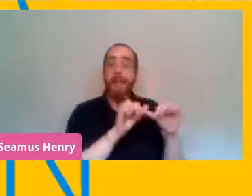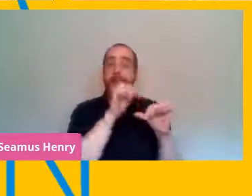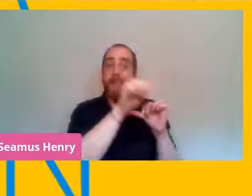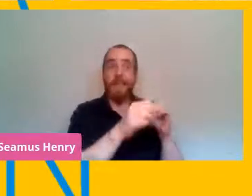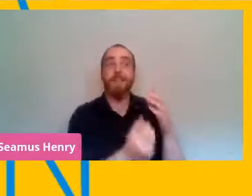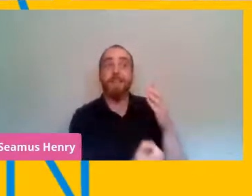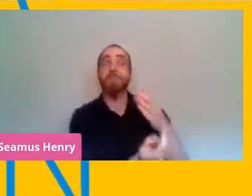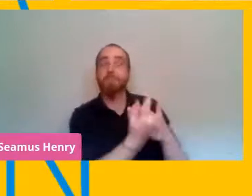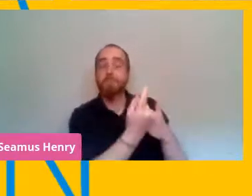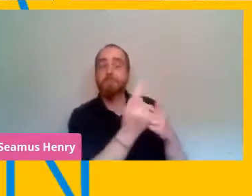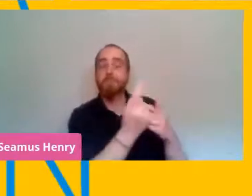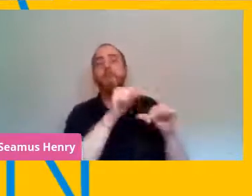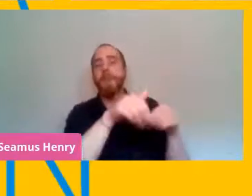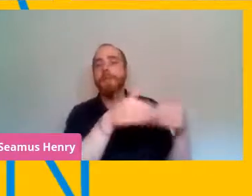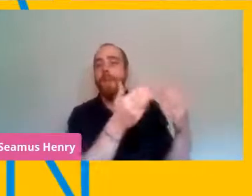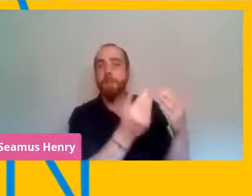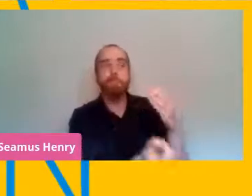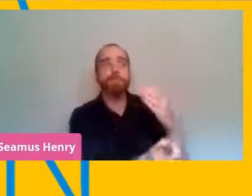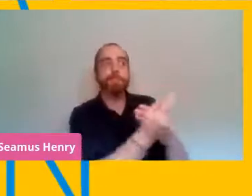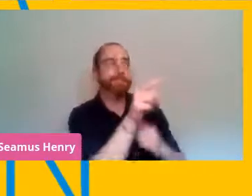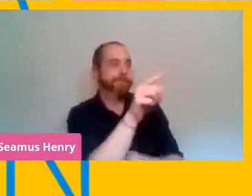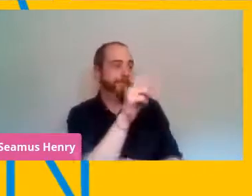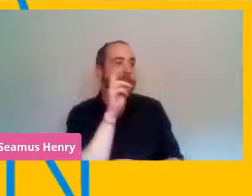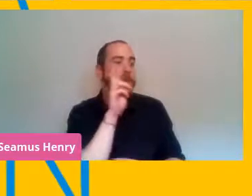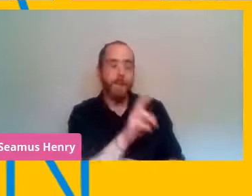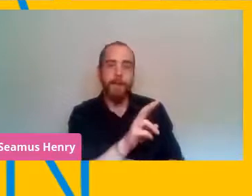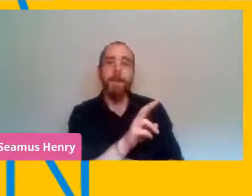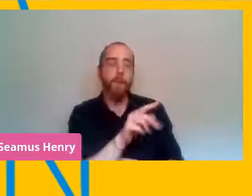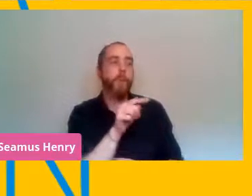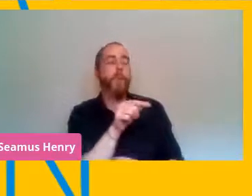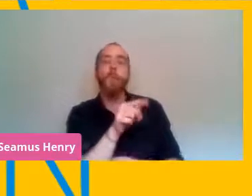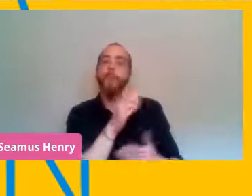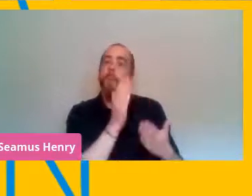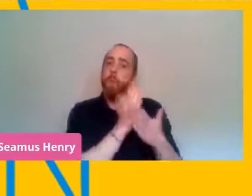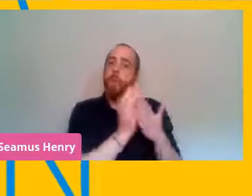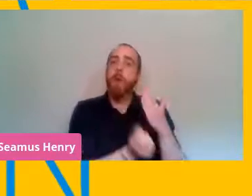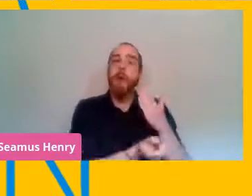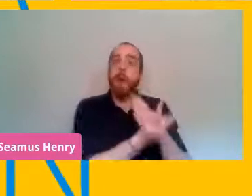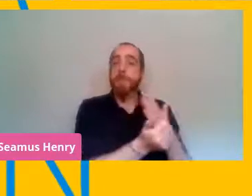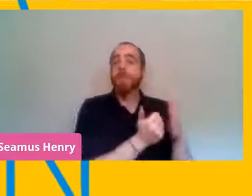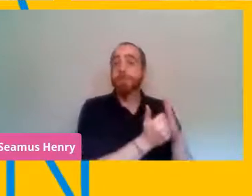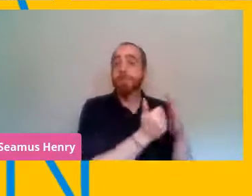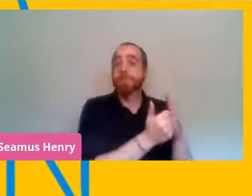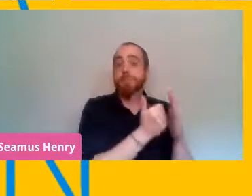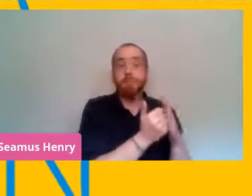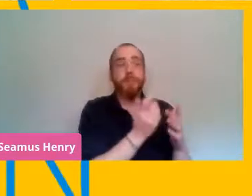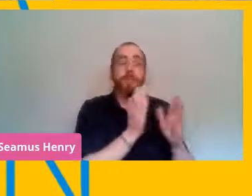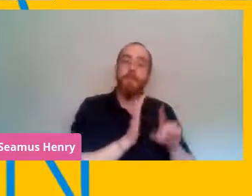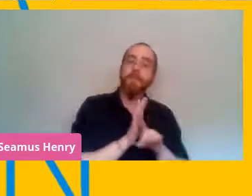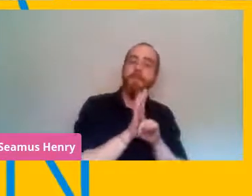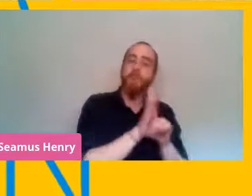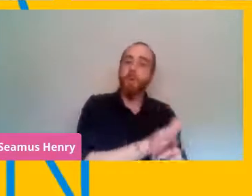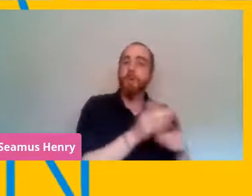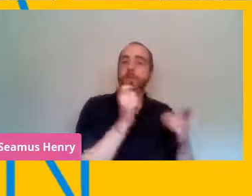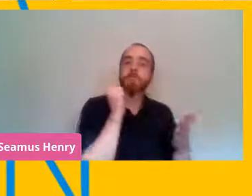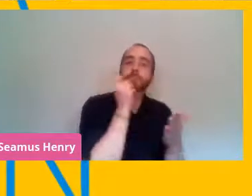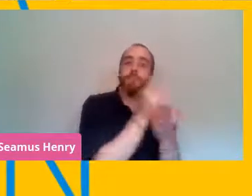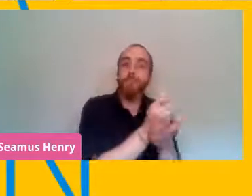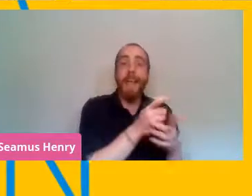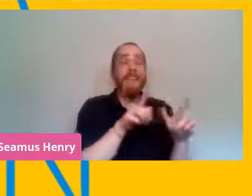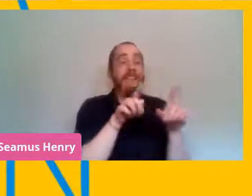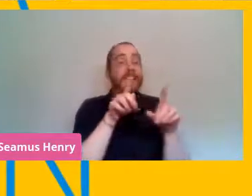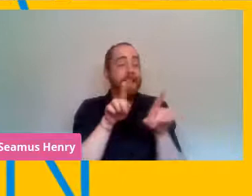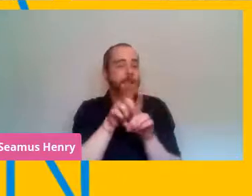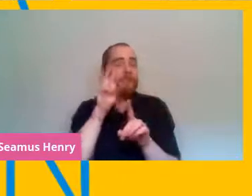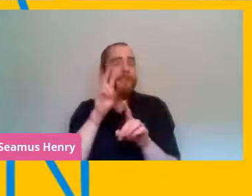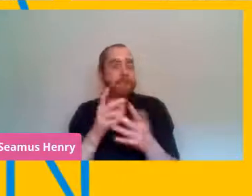compulsory redundancies to staff, permanent staff as well. We're also seeing workers being asked to work for free,